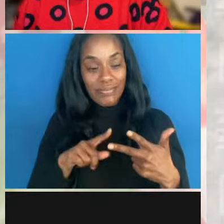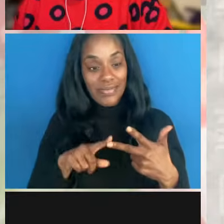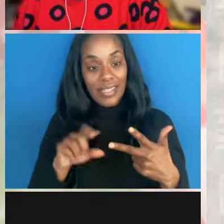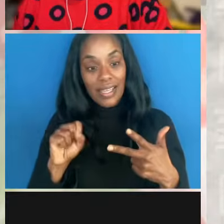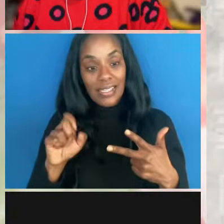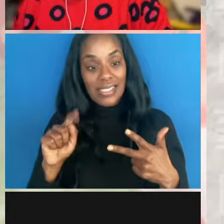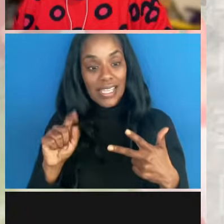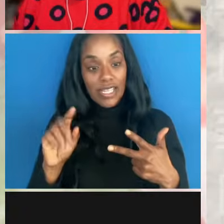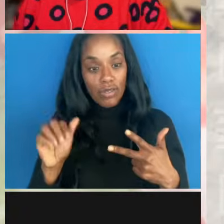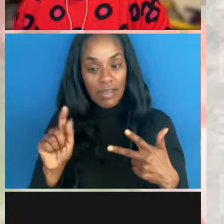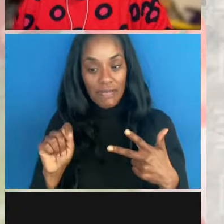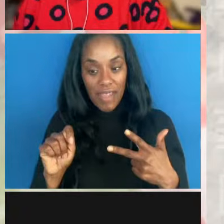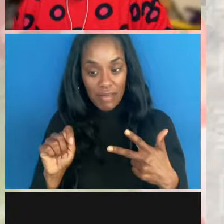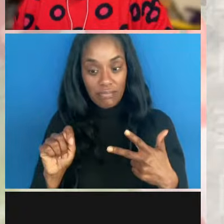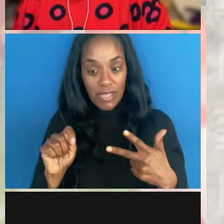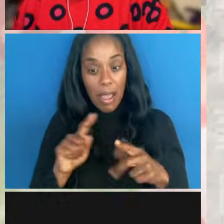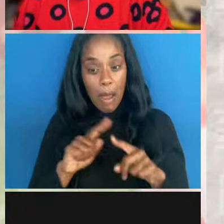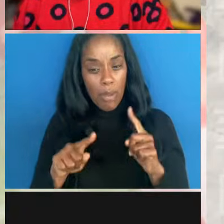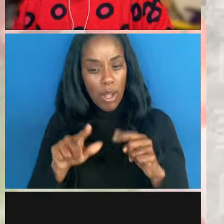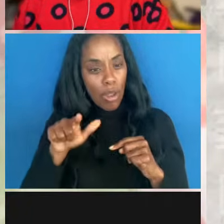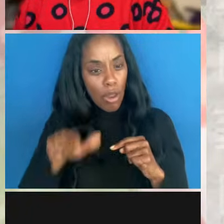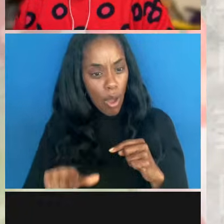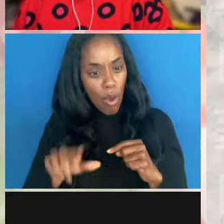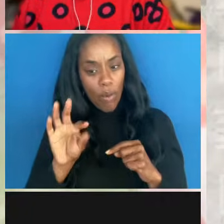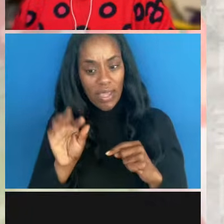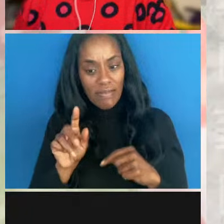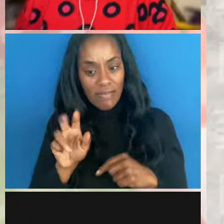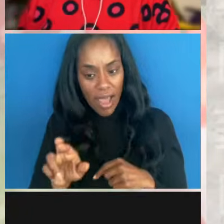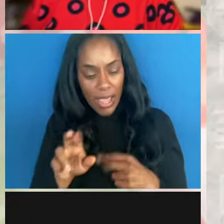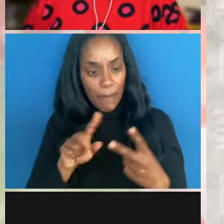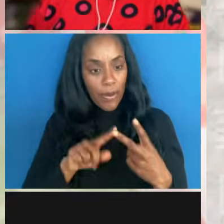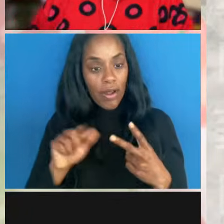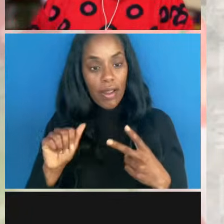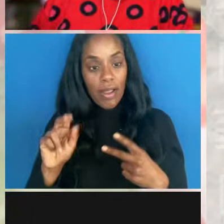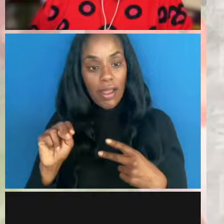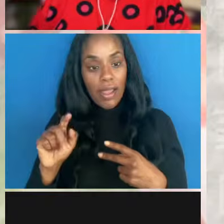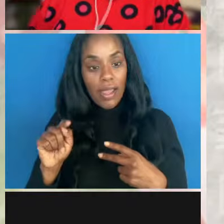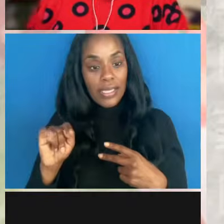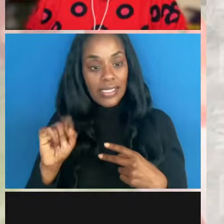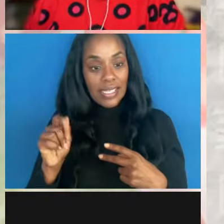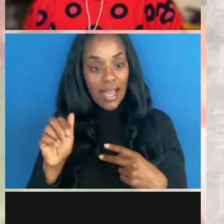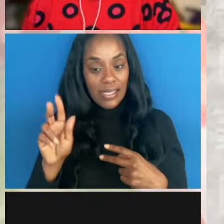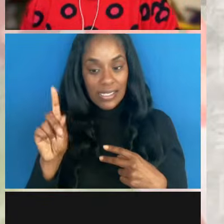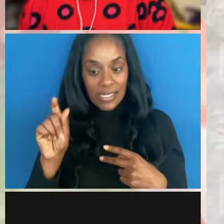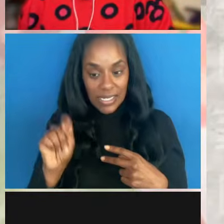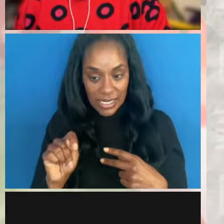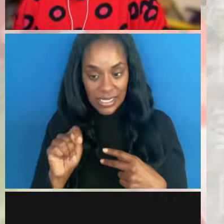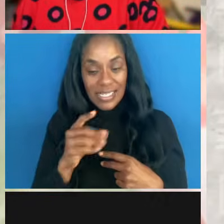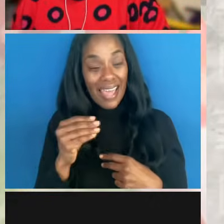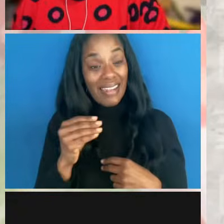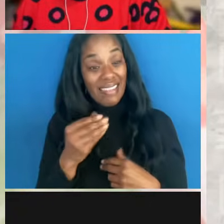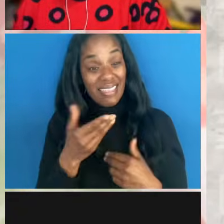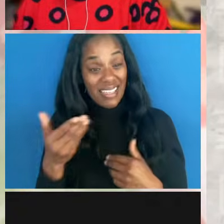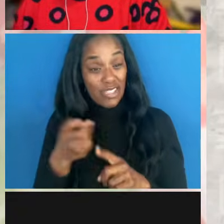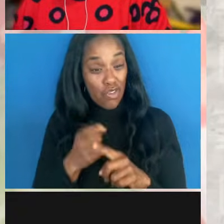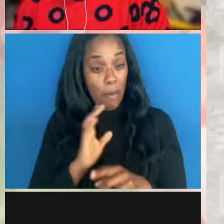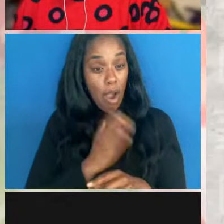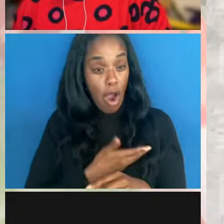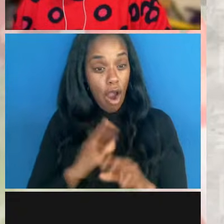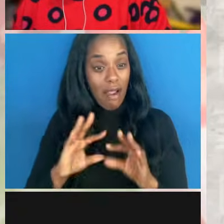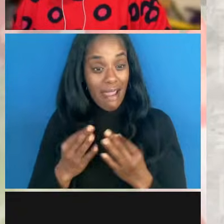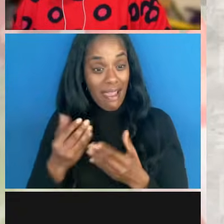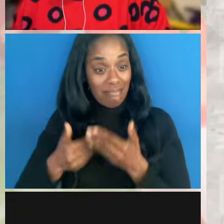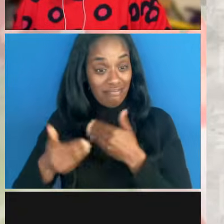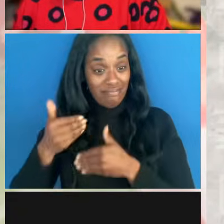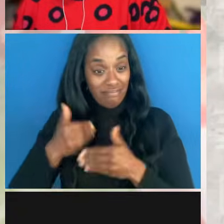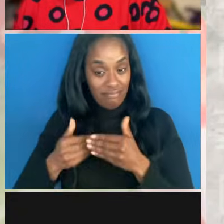and antioxidants found in our ancestral crops. There's also a sodium trap because processed and fast foods